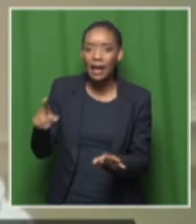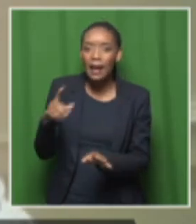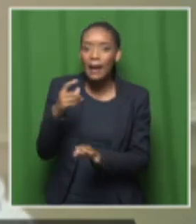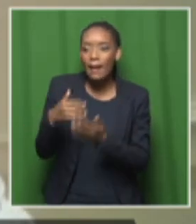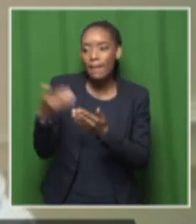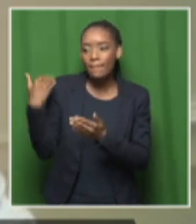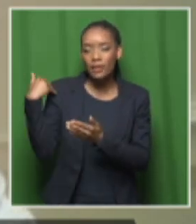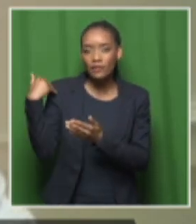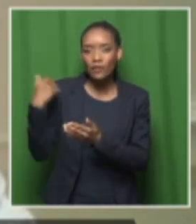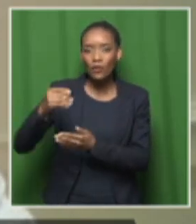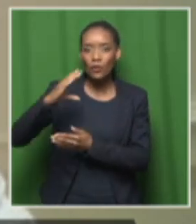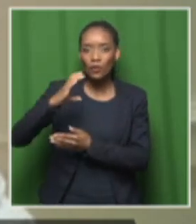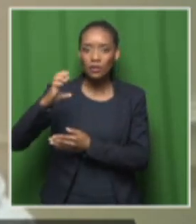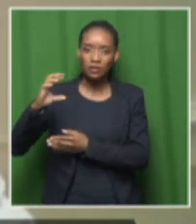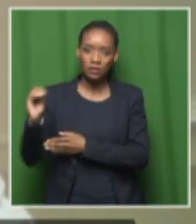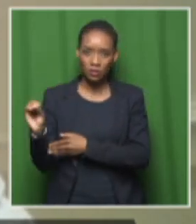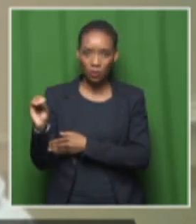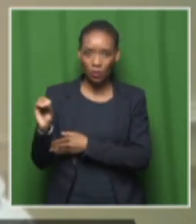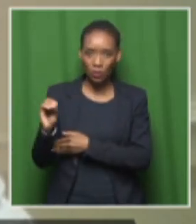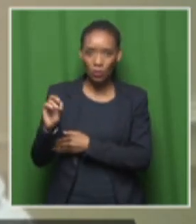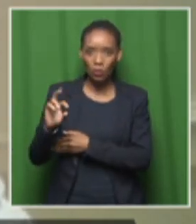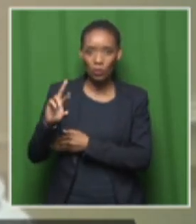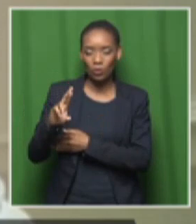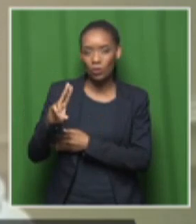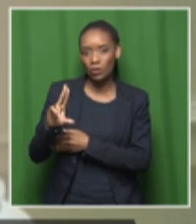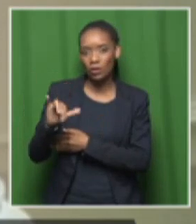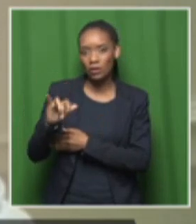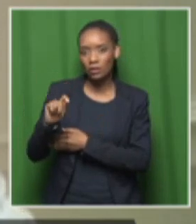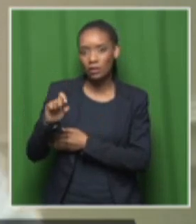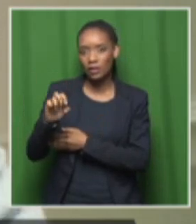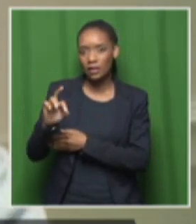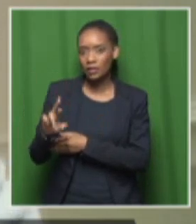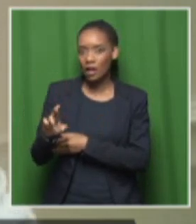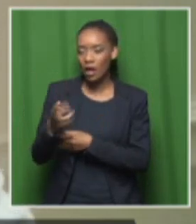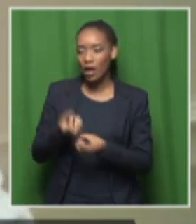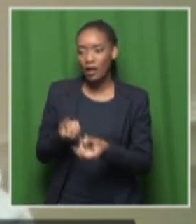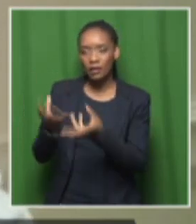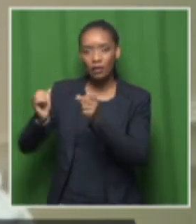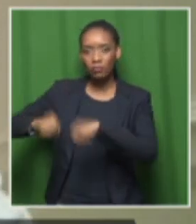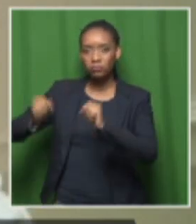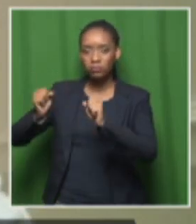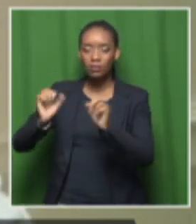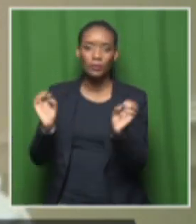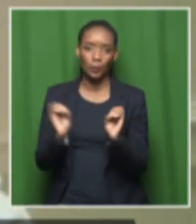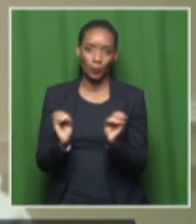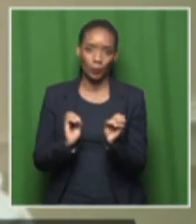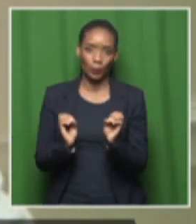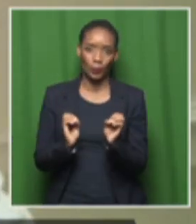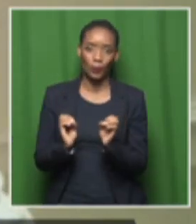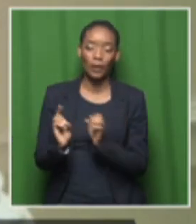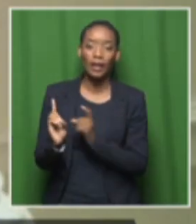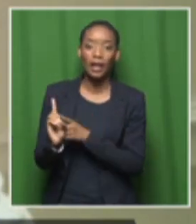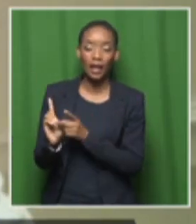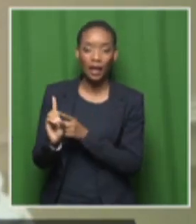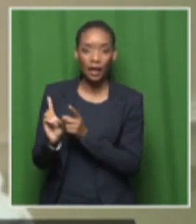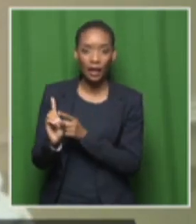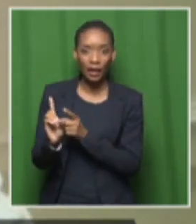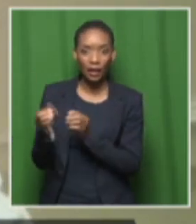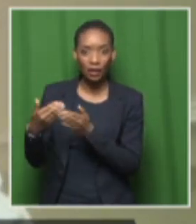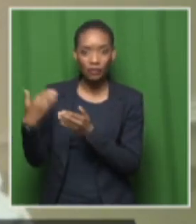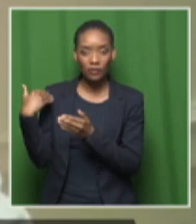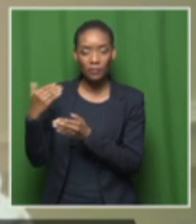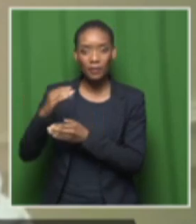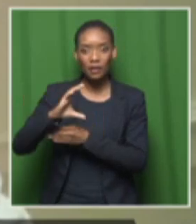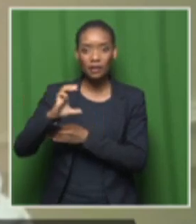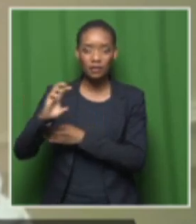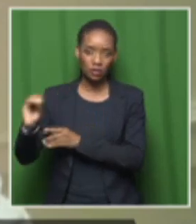have commissioned this kind of an investigation. In fact, he did say that